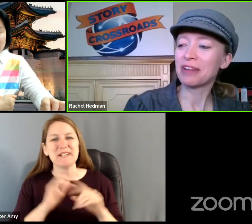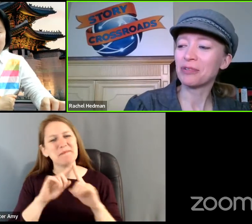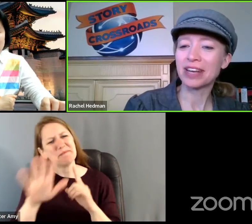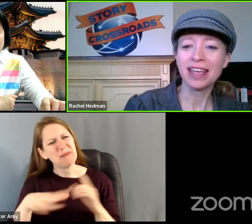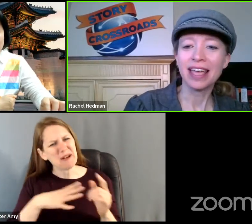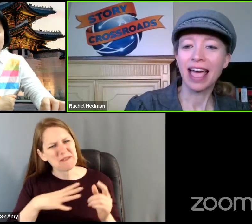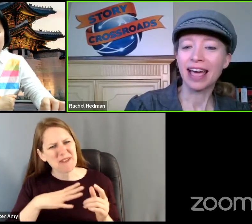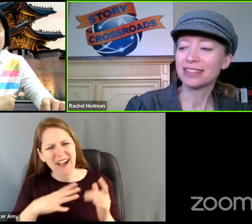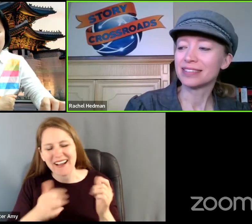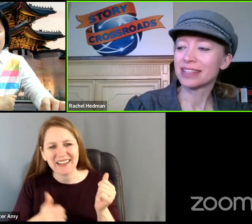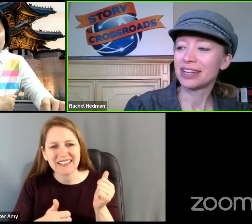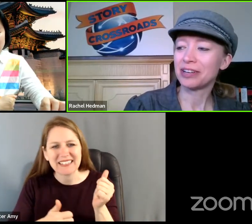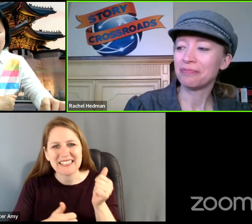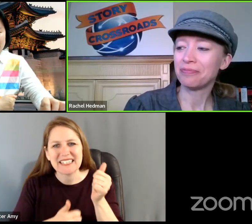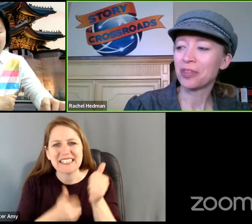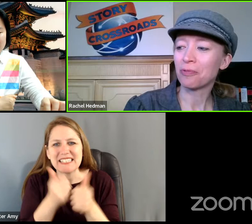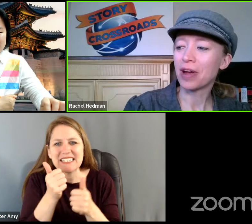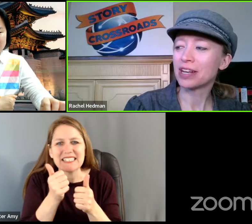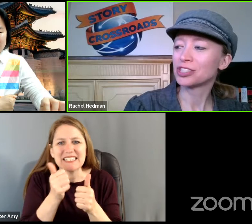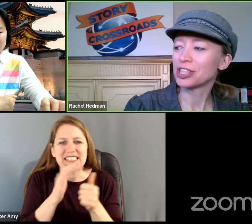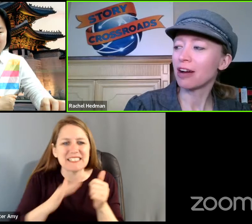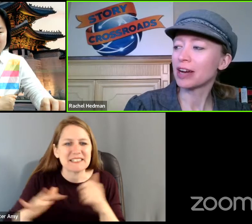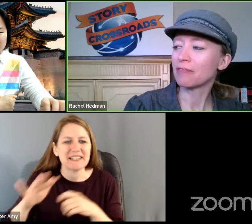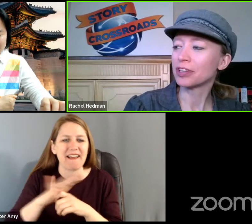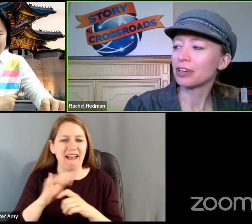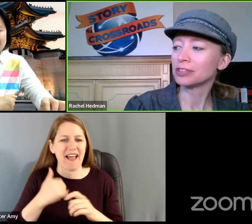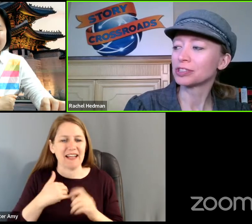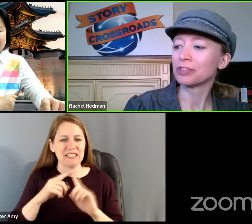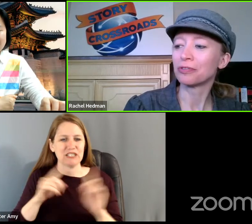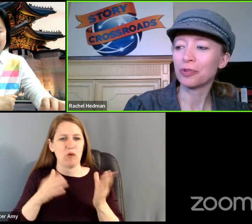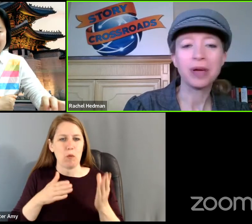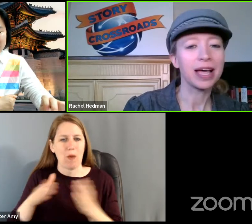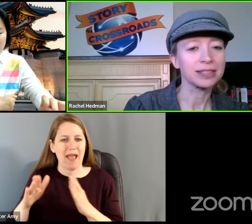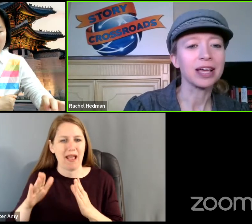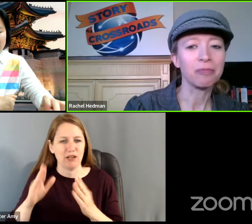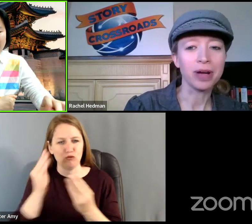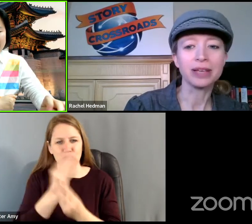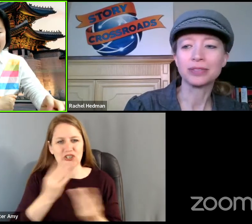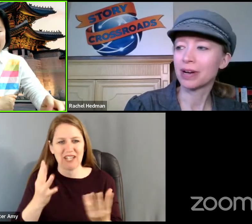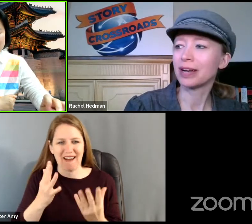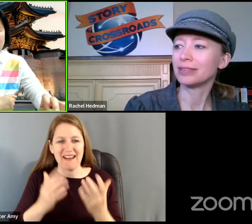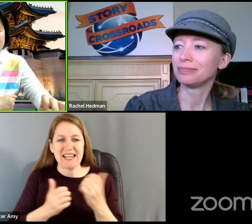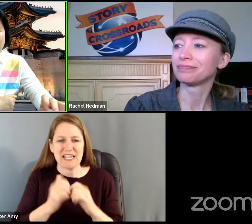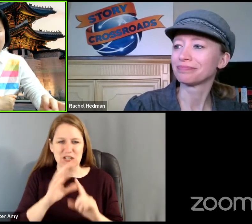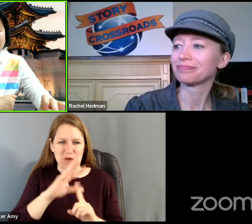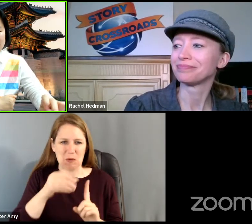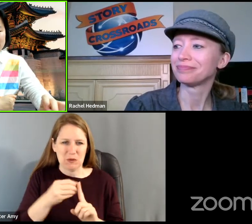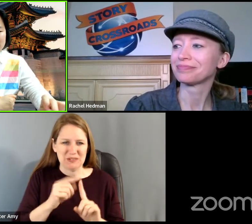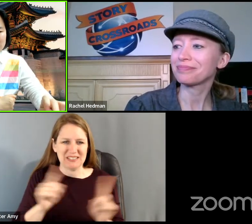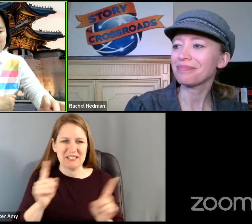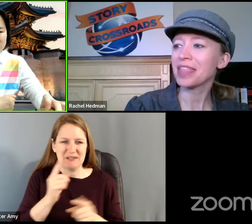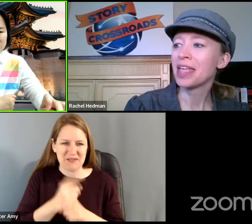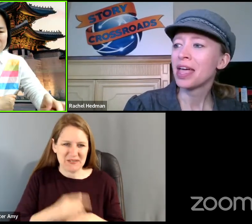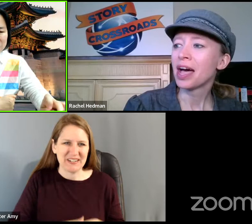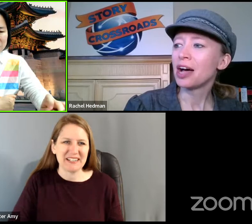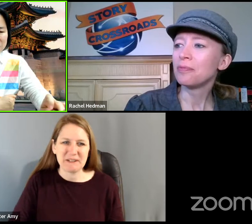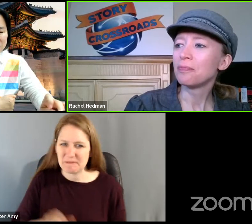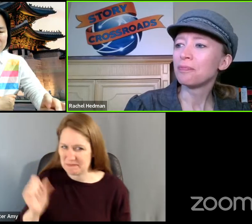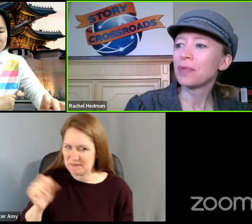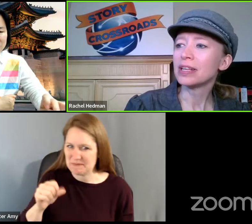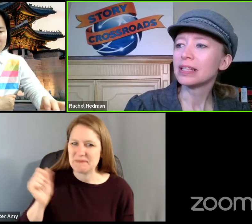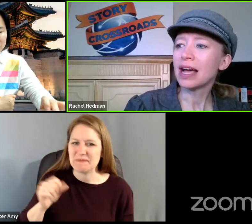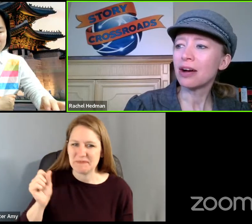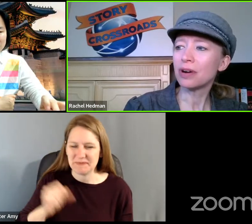fine. I mean, everyone has their way to share, and every culture Mhm. and group has that way Okay. as well. Okay.